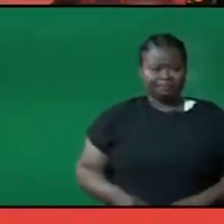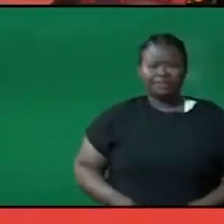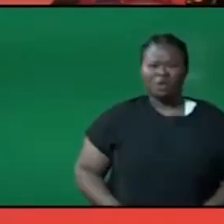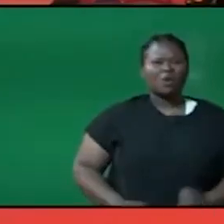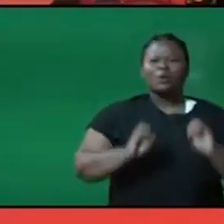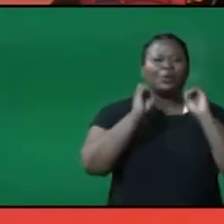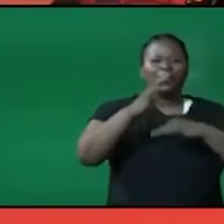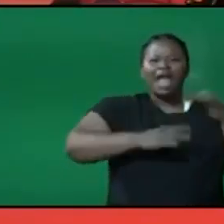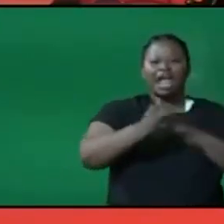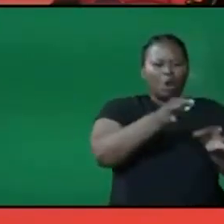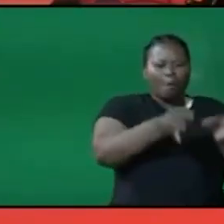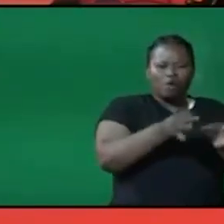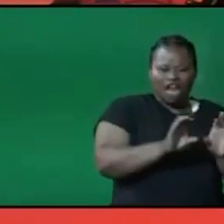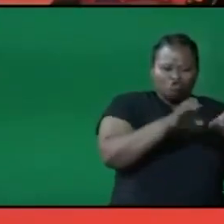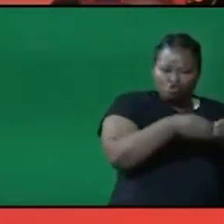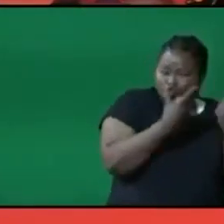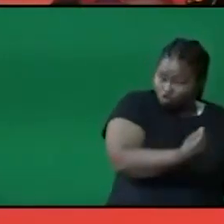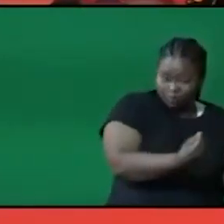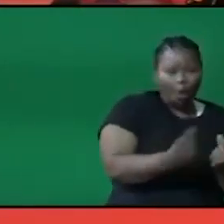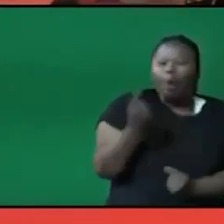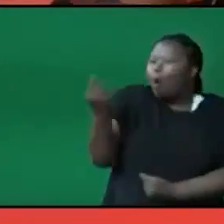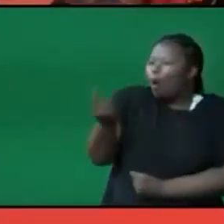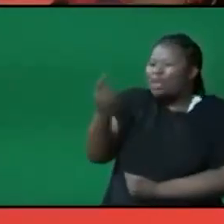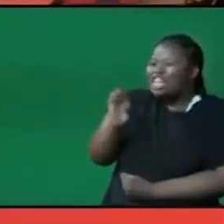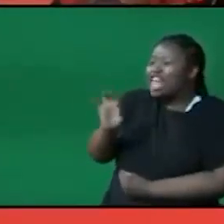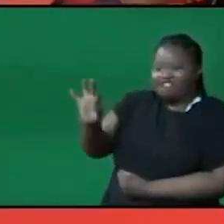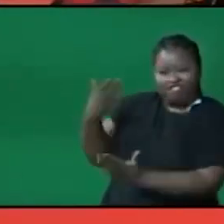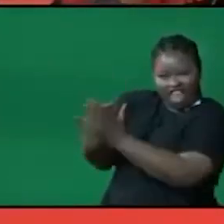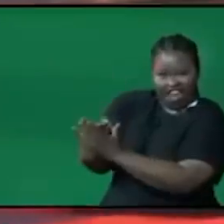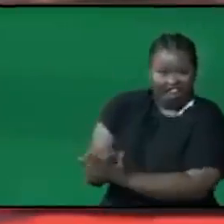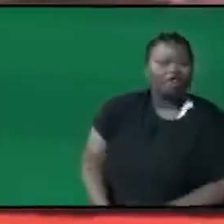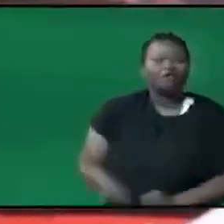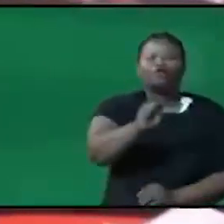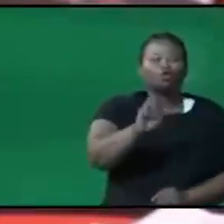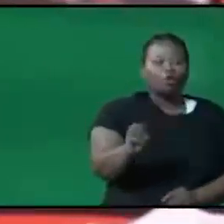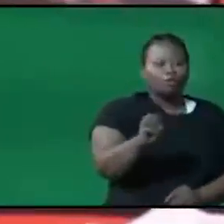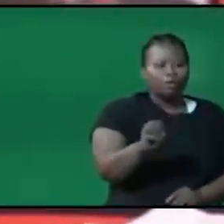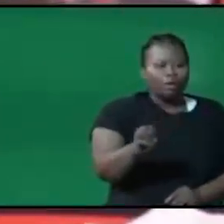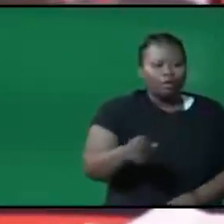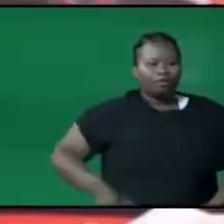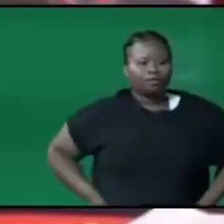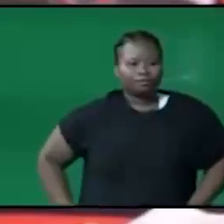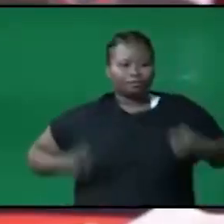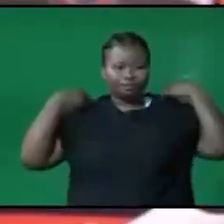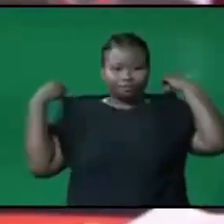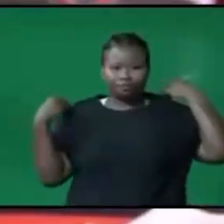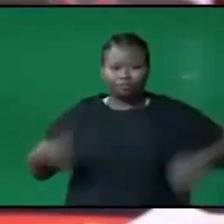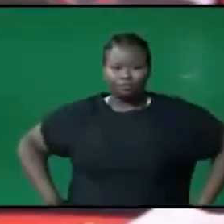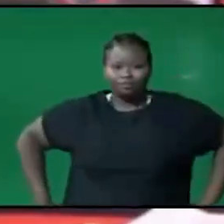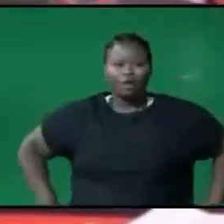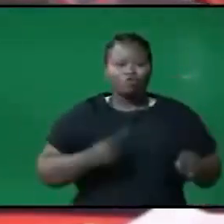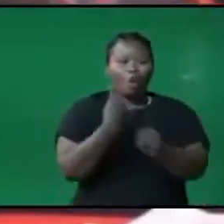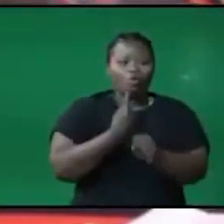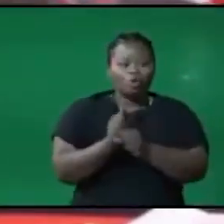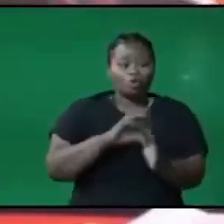No any other party can do this except the EFF. So you always prove to all of